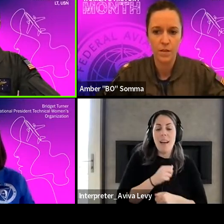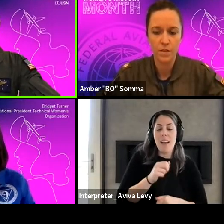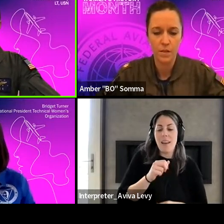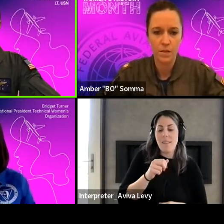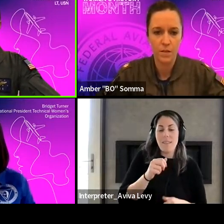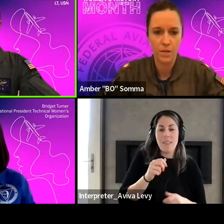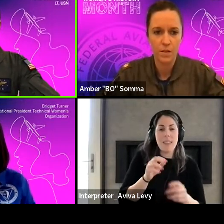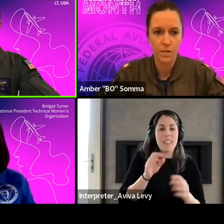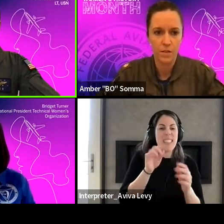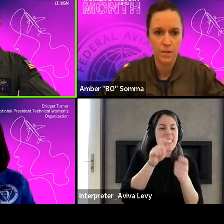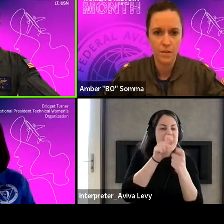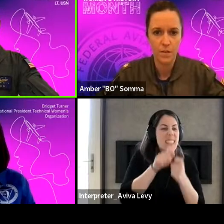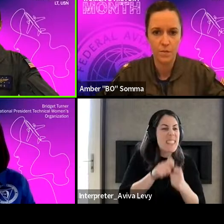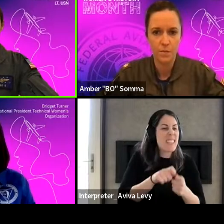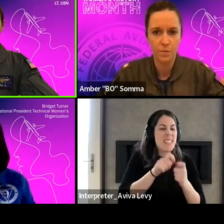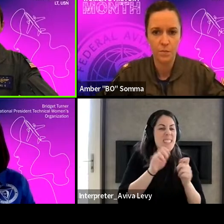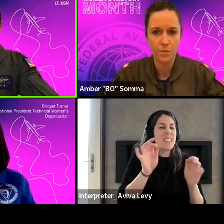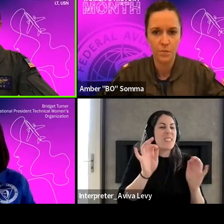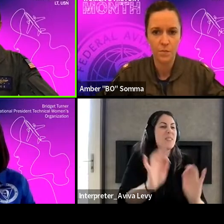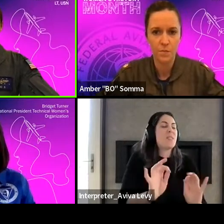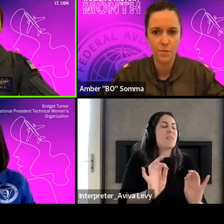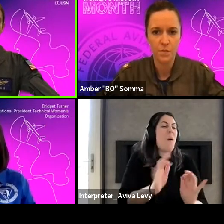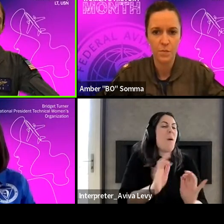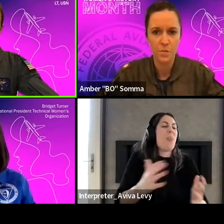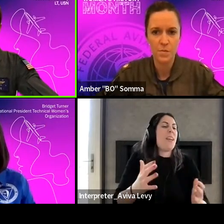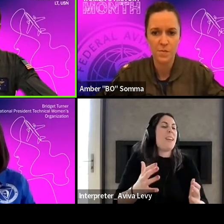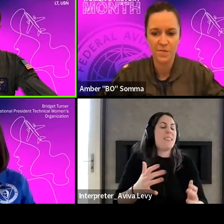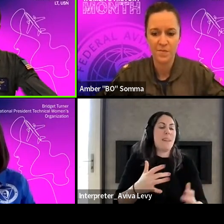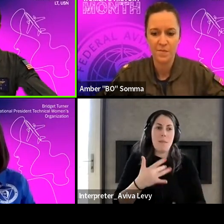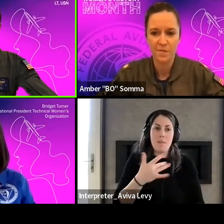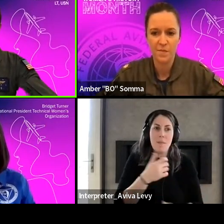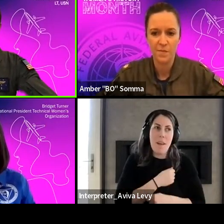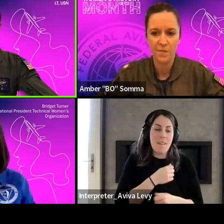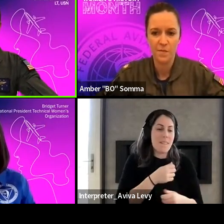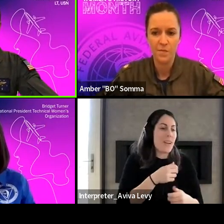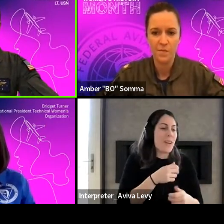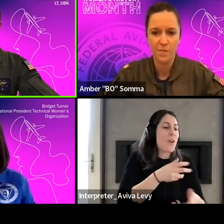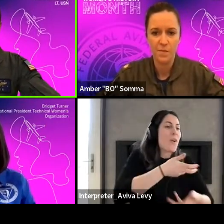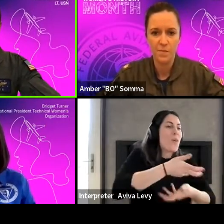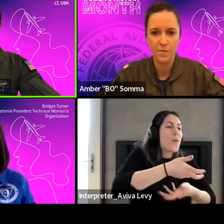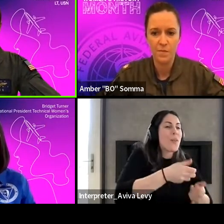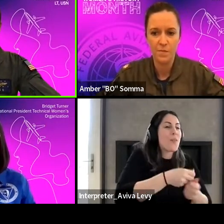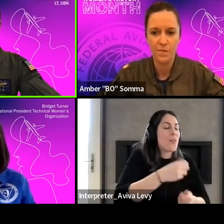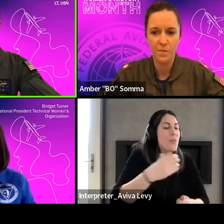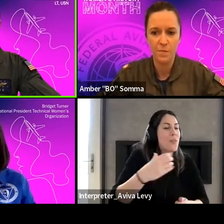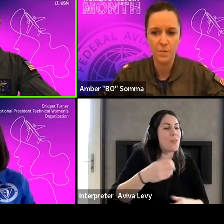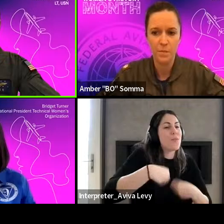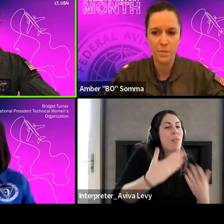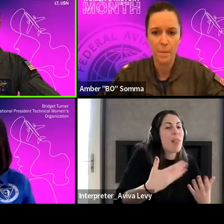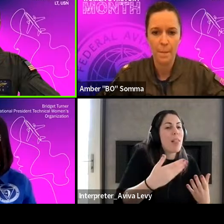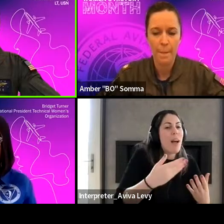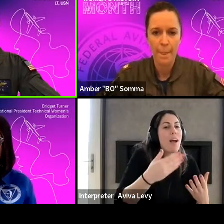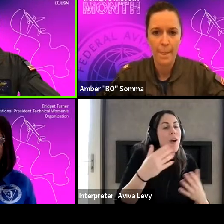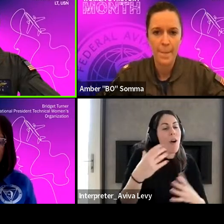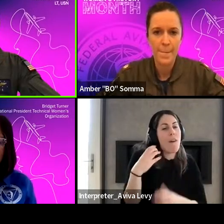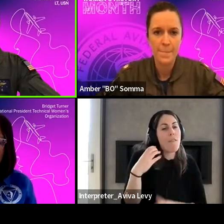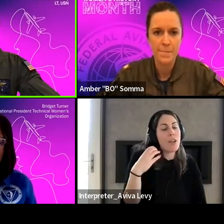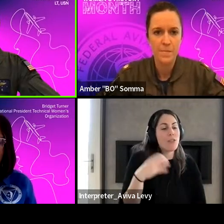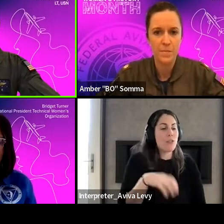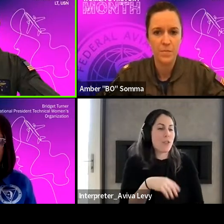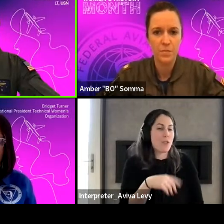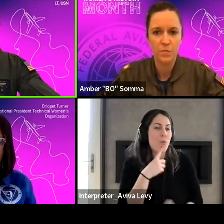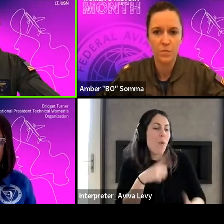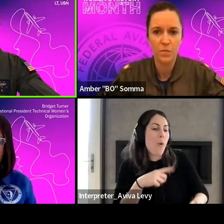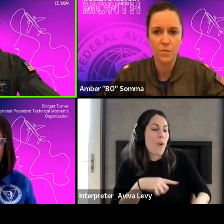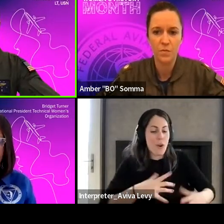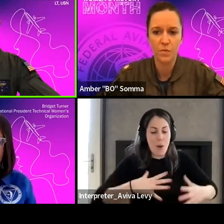finding, you know, working with the supply officer and ordering women's flight suits. And, you know, just like we wear harnesses and